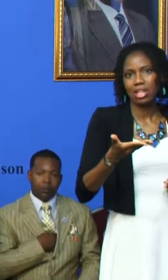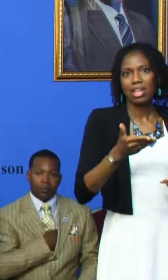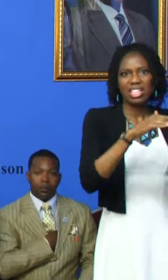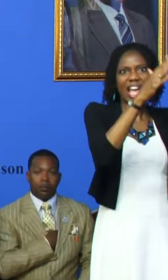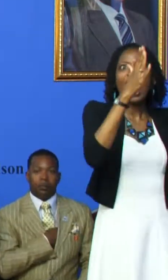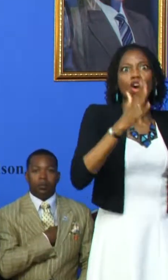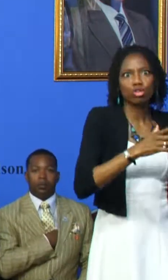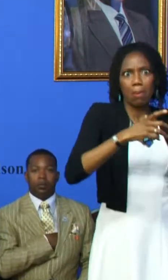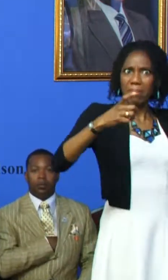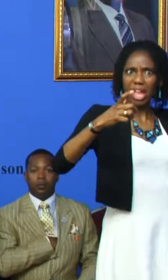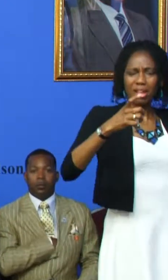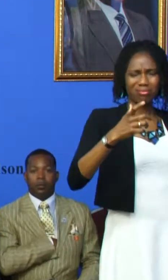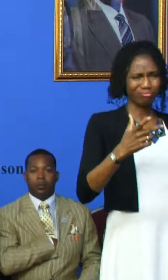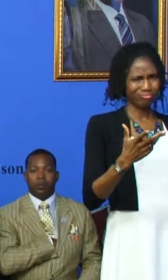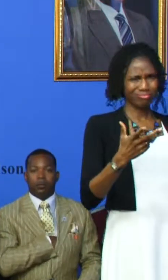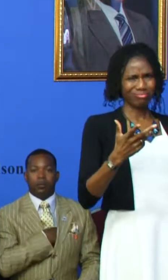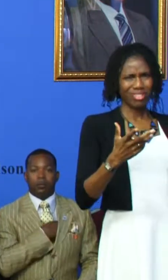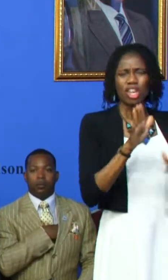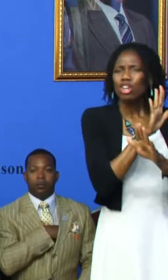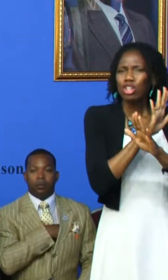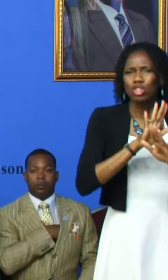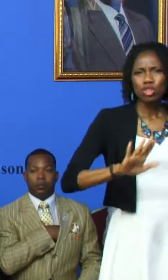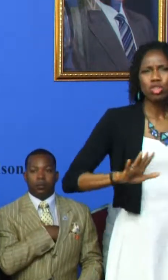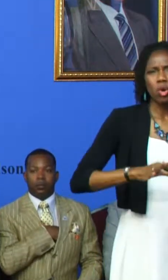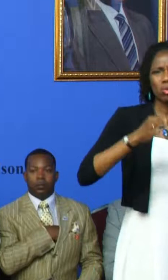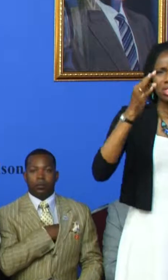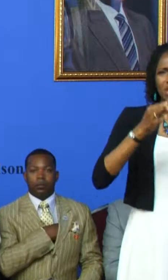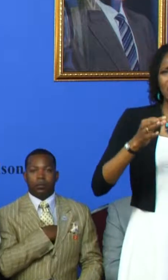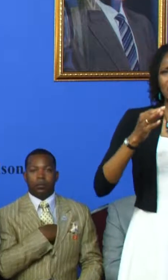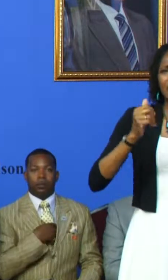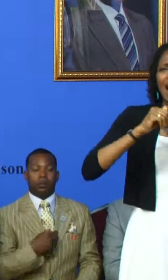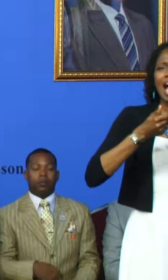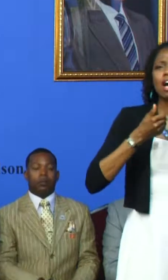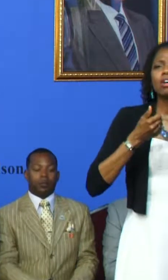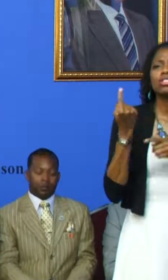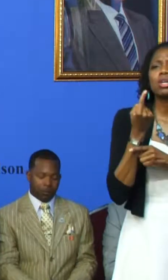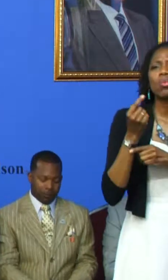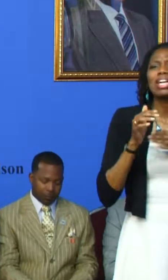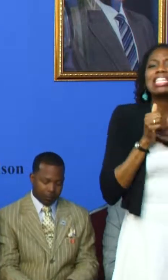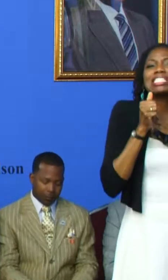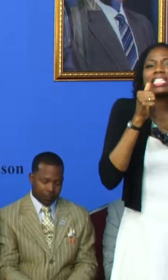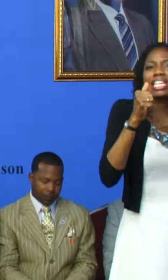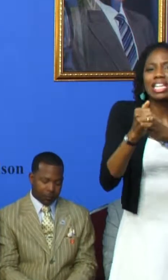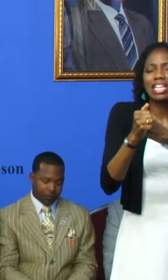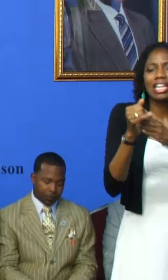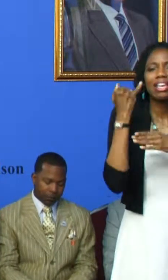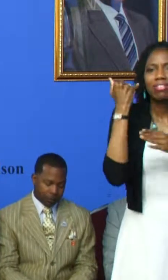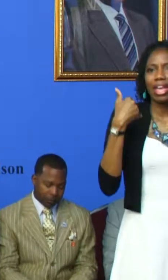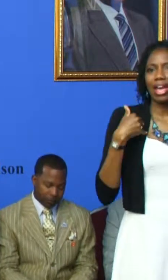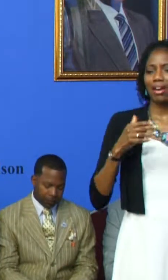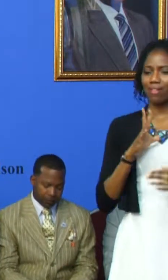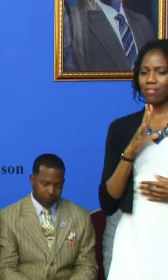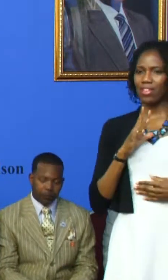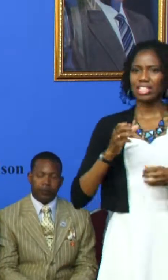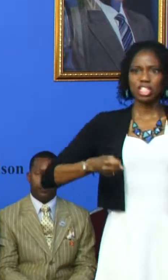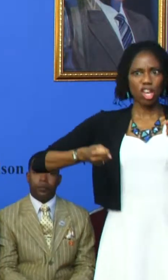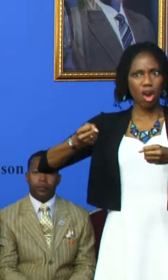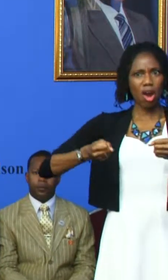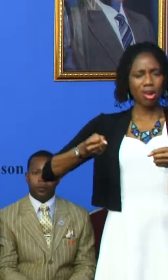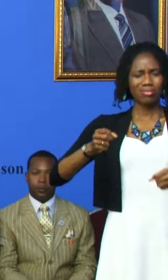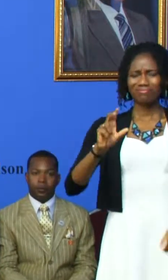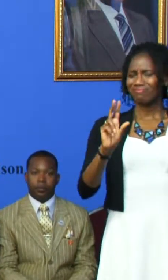You don't judge the leadership of a shepherd by the car he